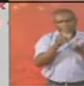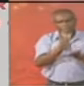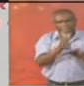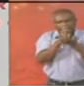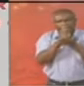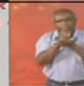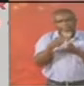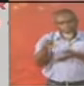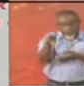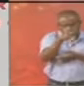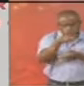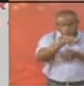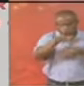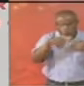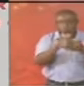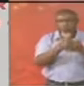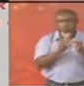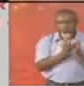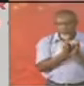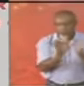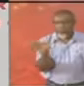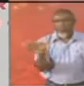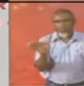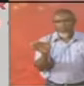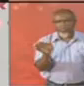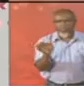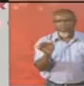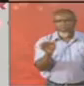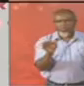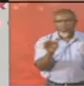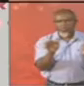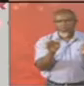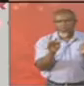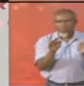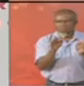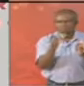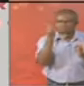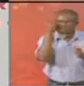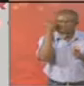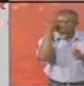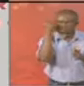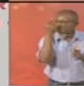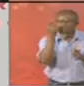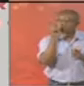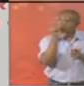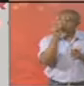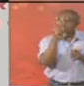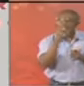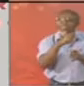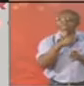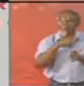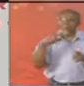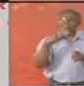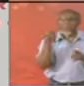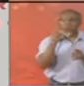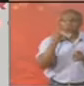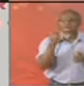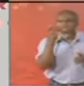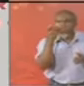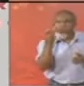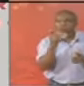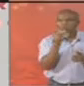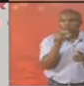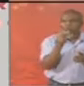is to figure out what people's greatest risks are as they move about, as they conduct their daily